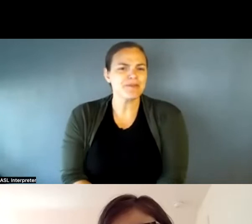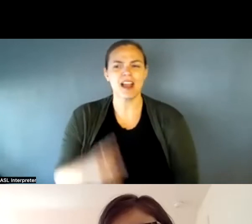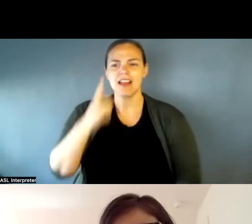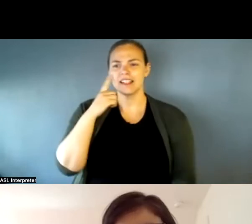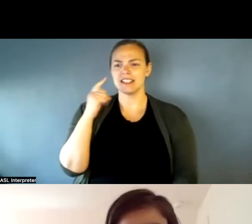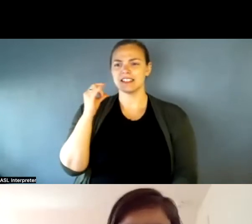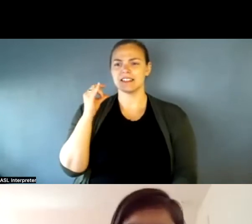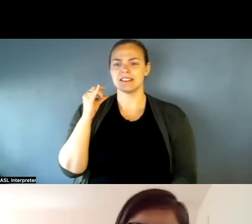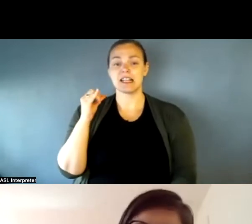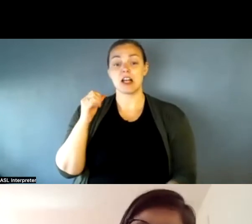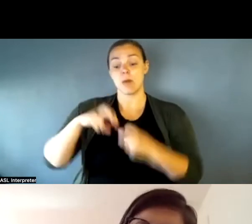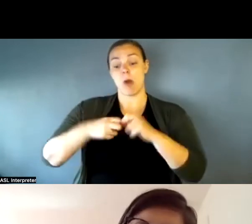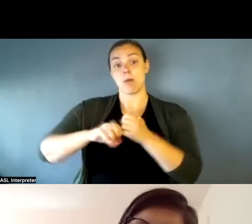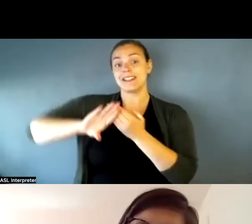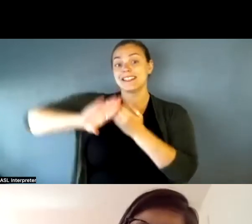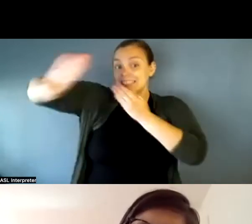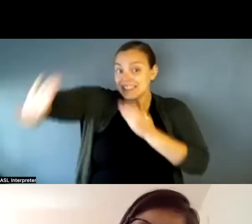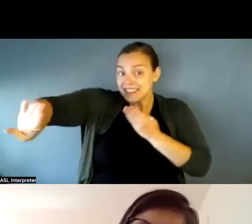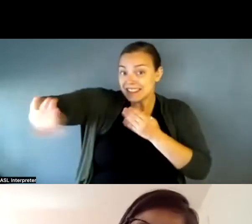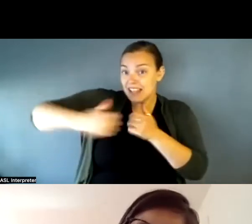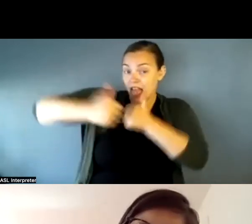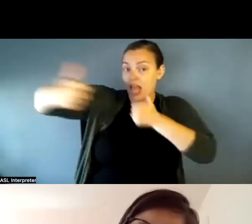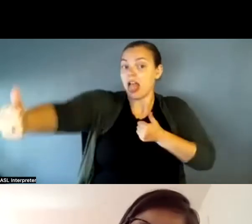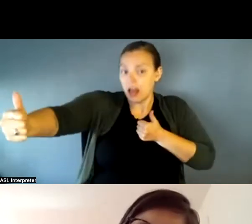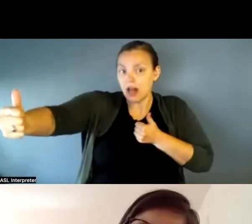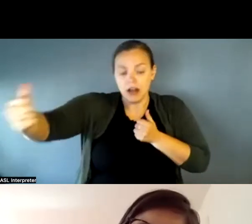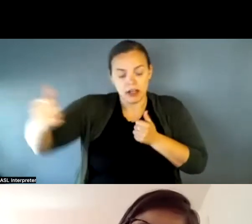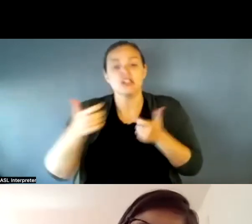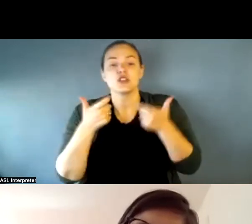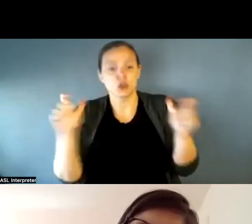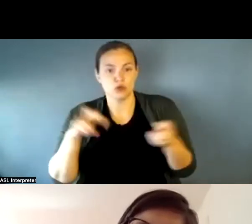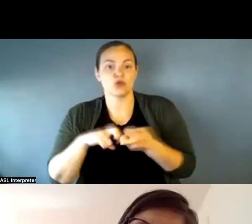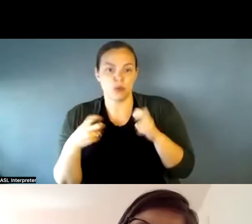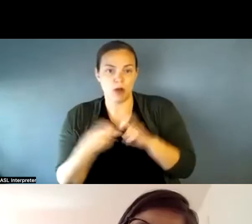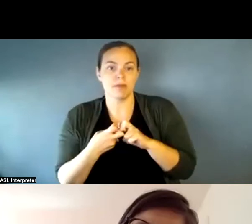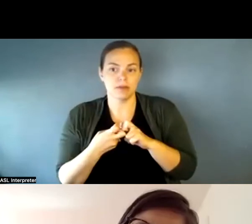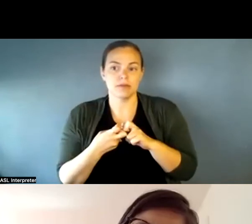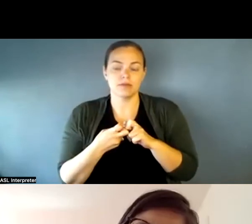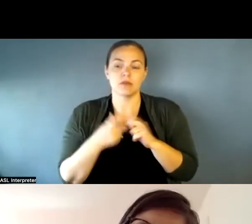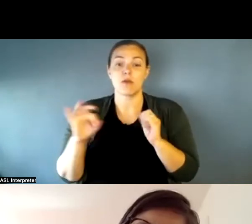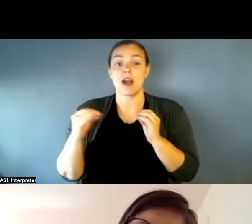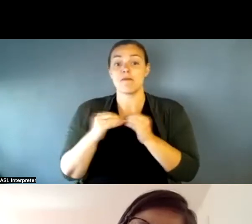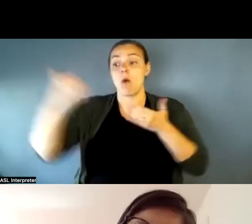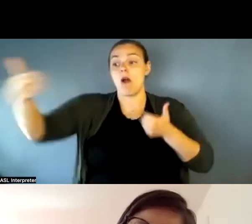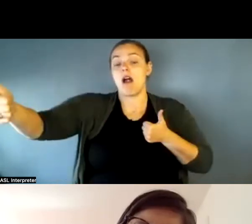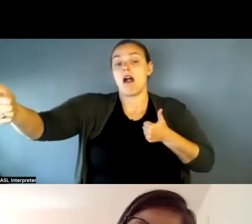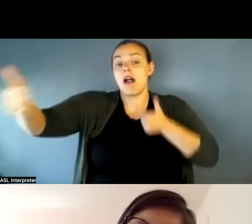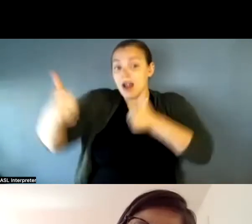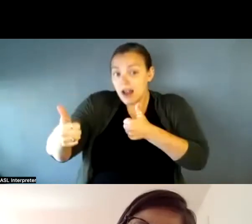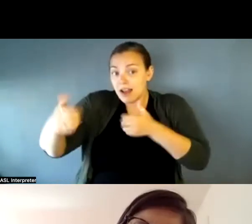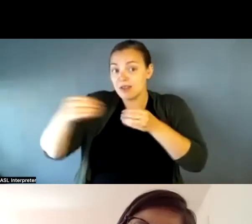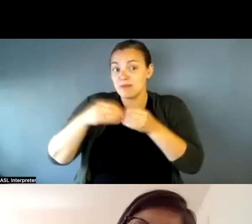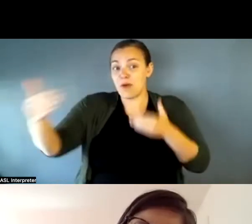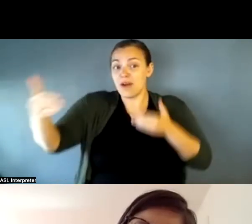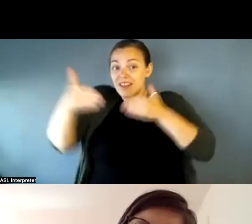problem of distance is a huge problem of modern society. And if we can have more positive relationships